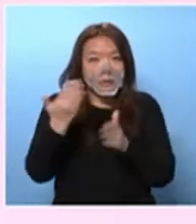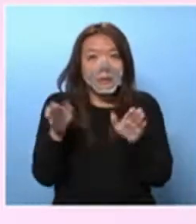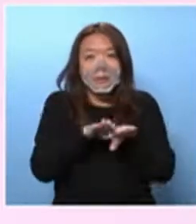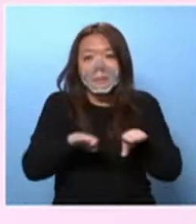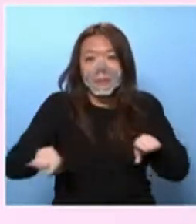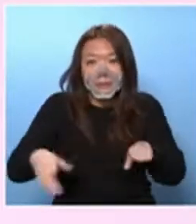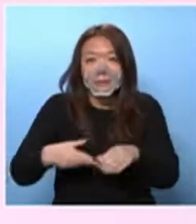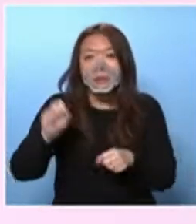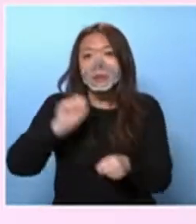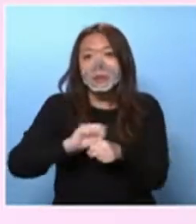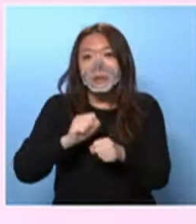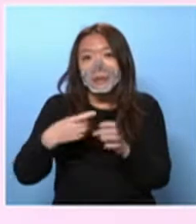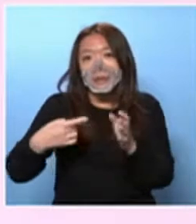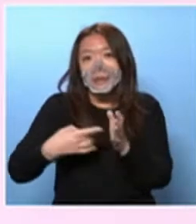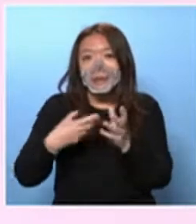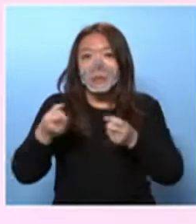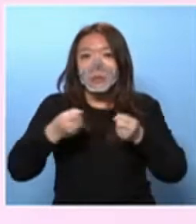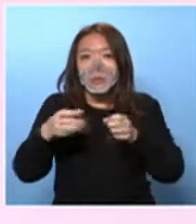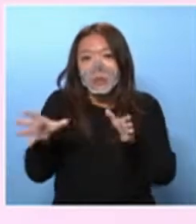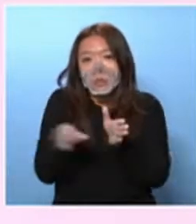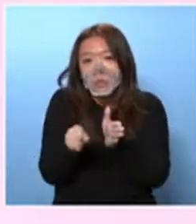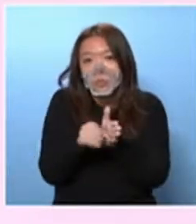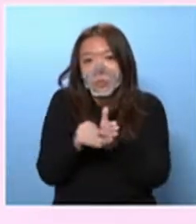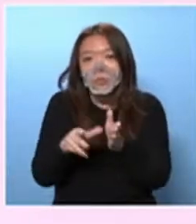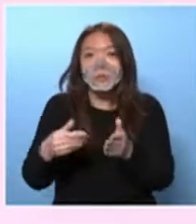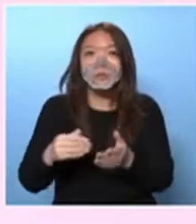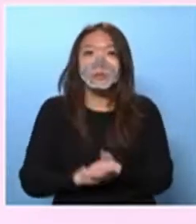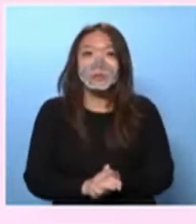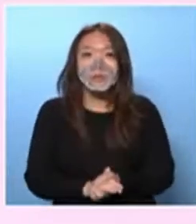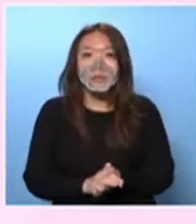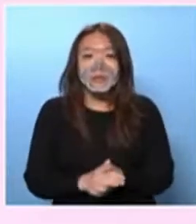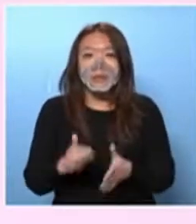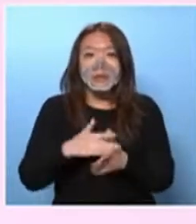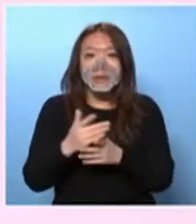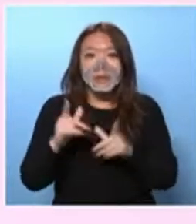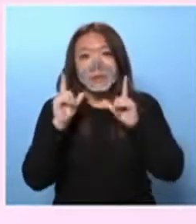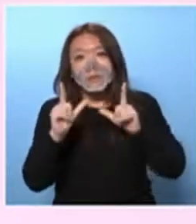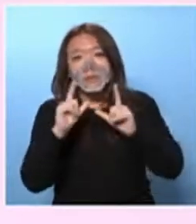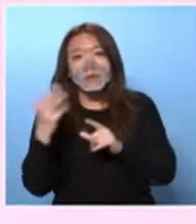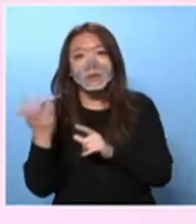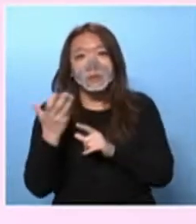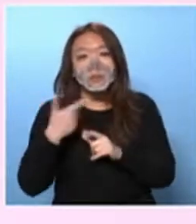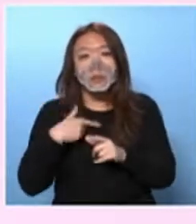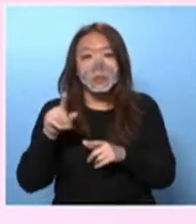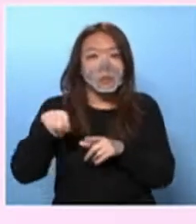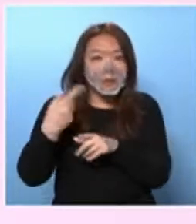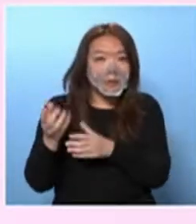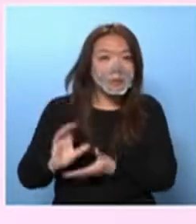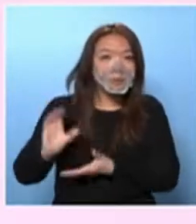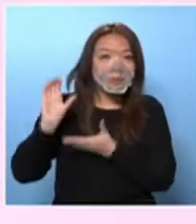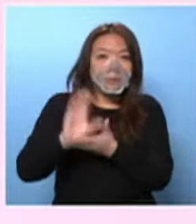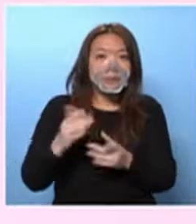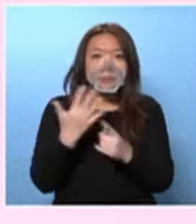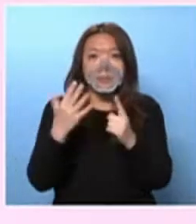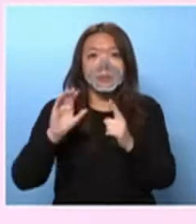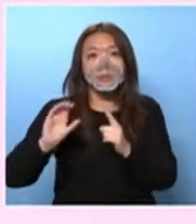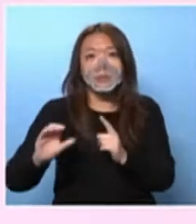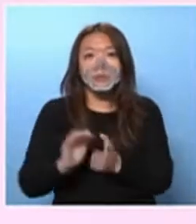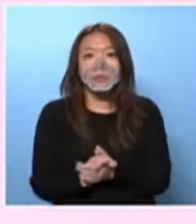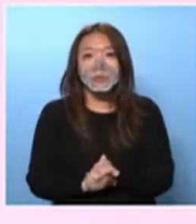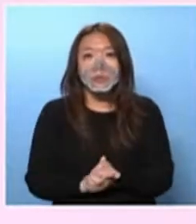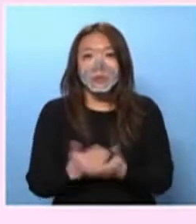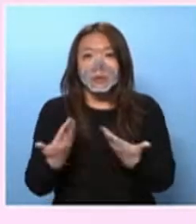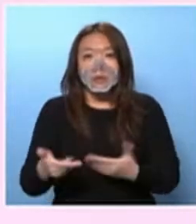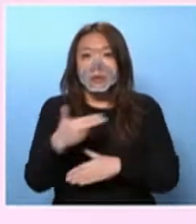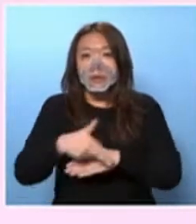to promote the installation of EV charging enabling infrastructure in car parks of existing private residential buildings. Given the